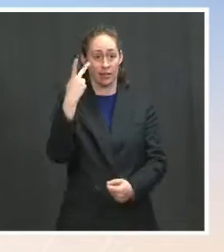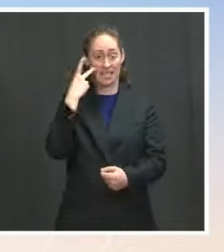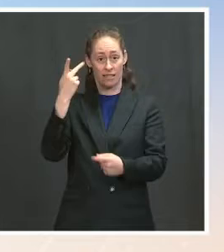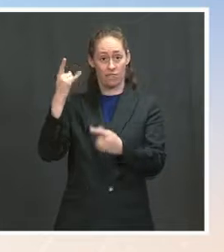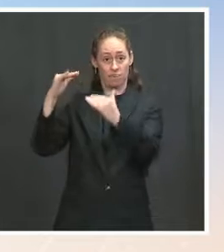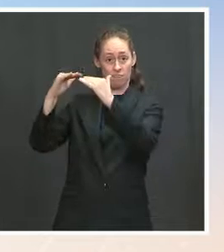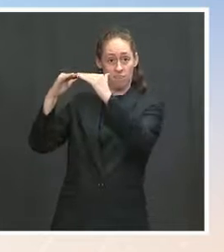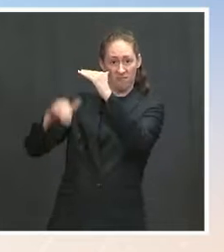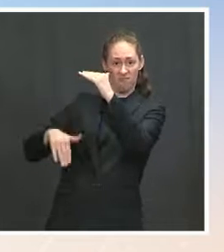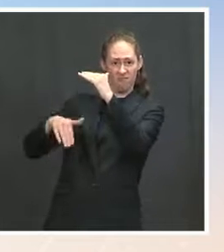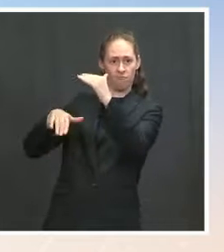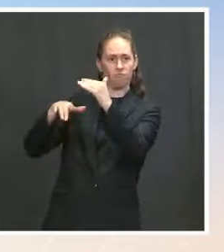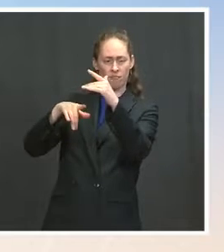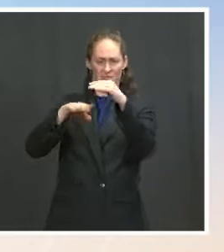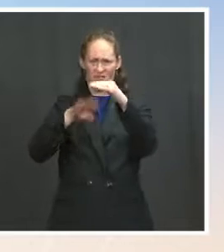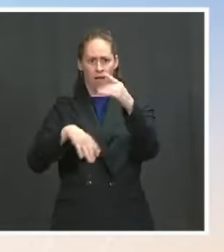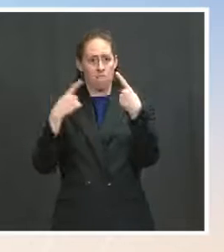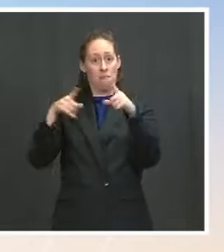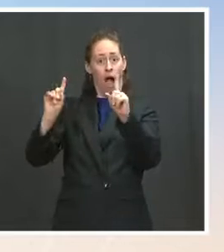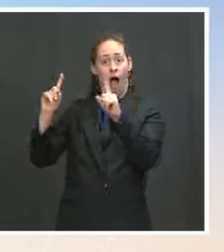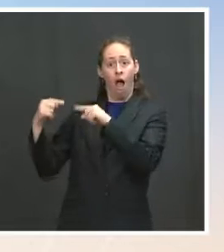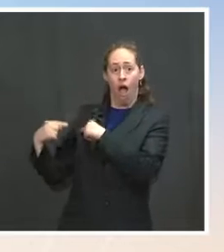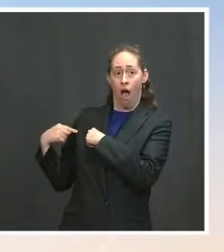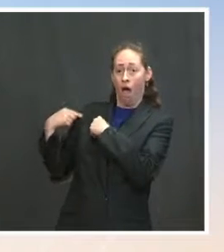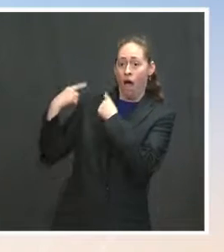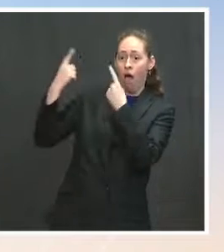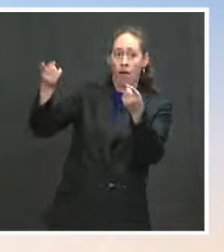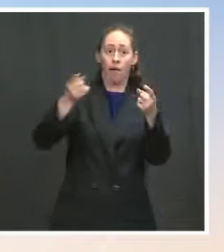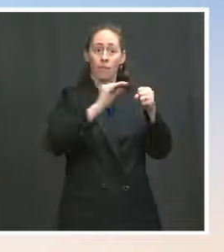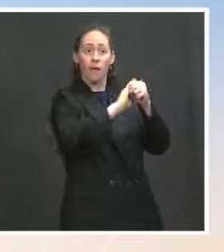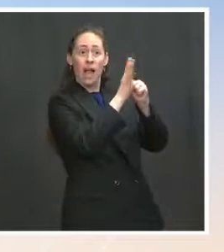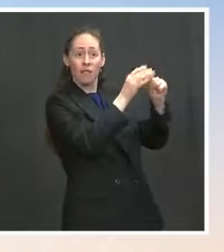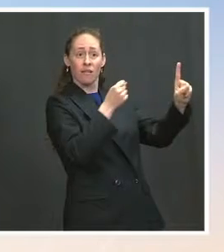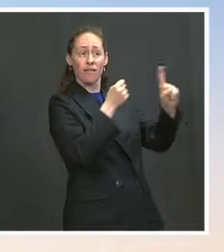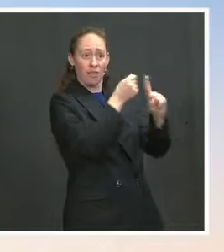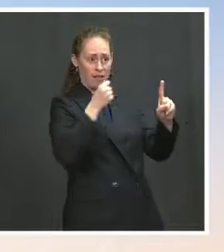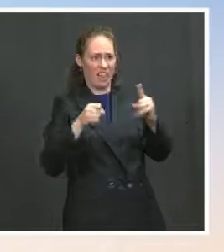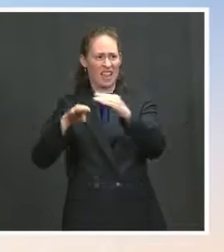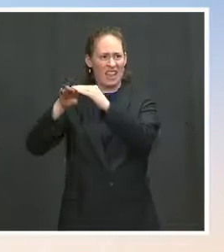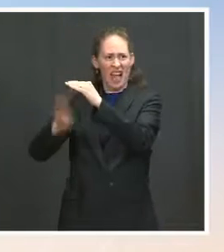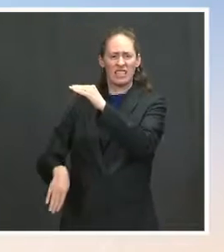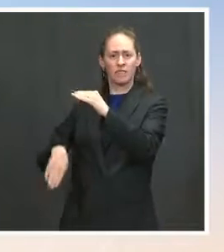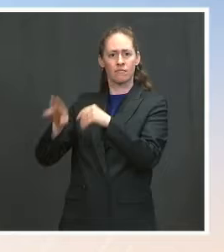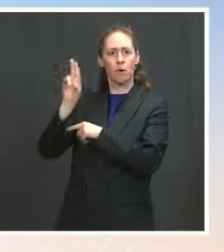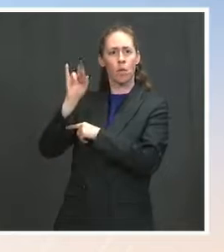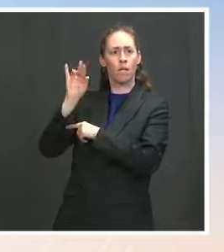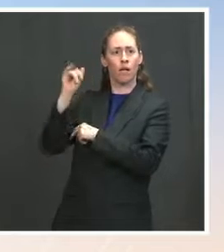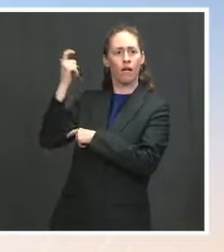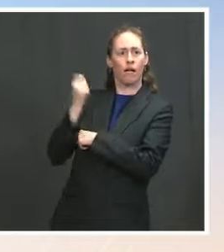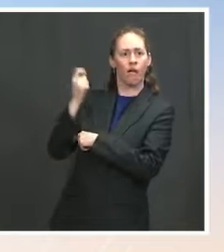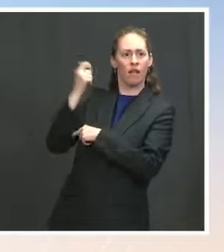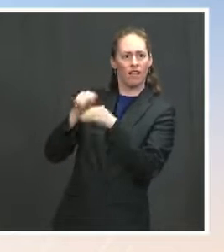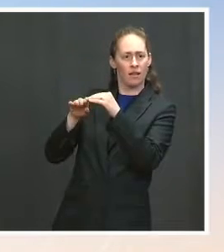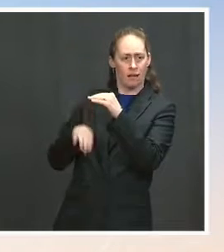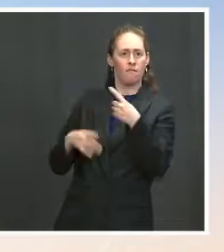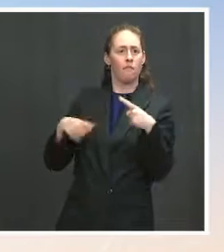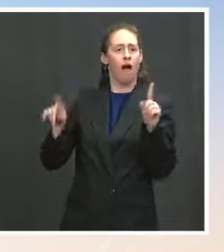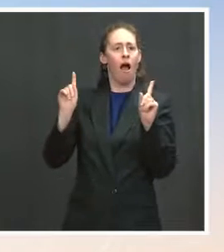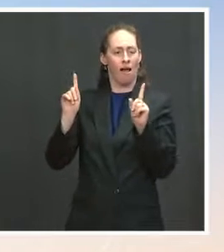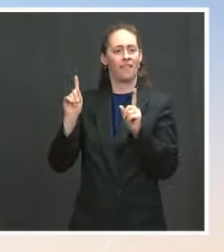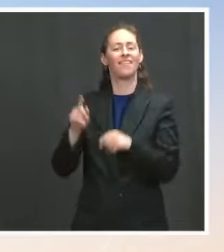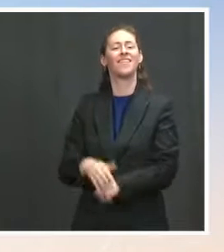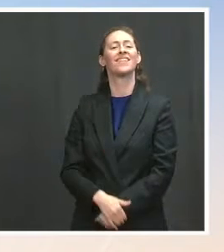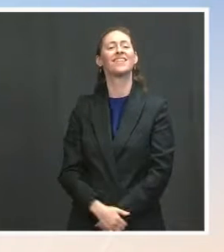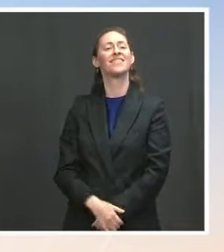time since the pandemic hit. This is just the latest evidence that President Biden's economic strategy and vaccination plan are working.